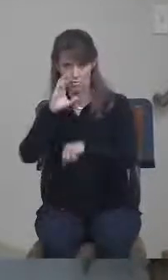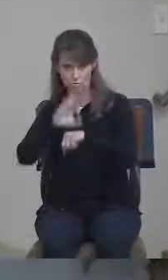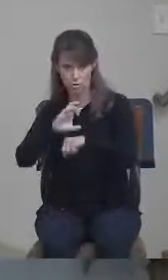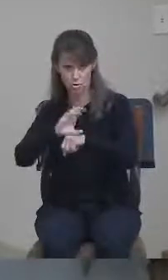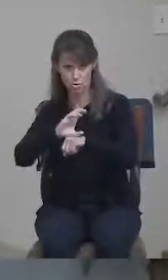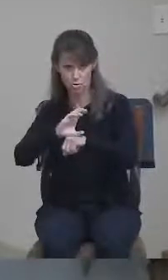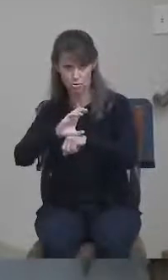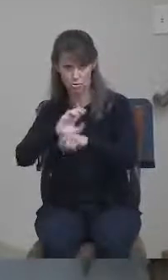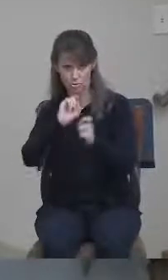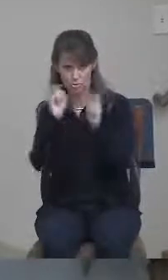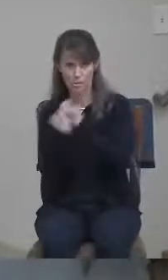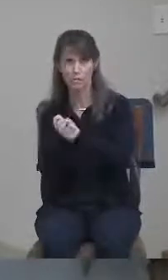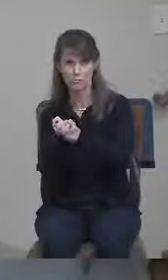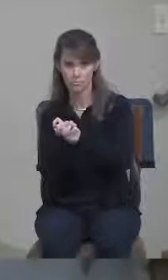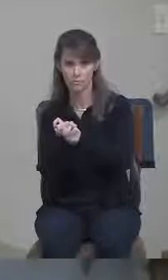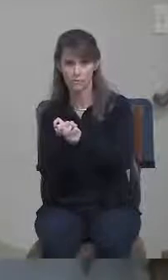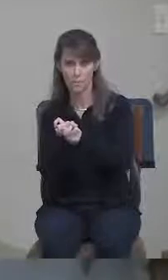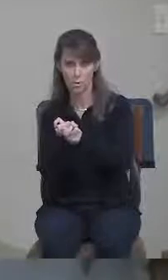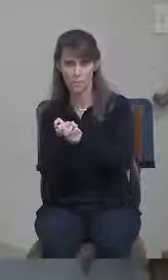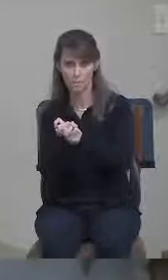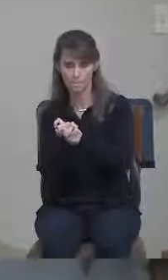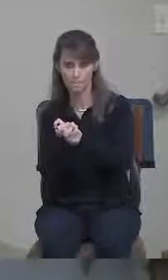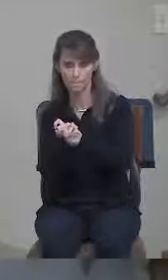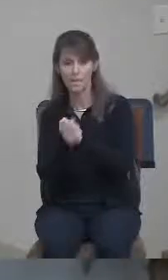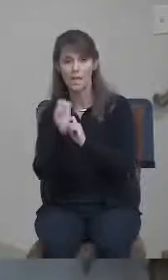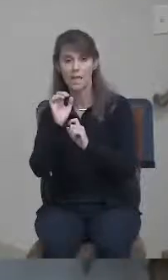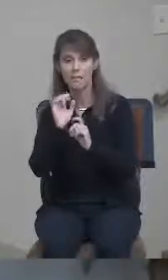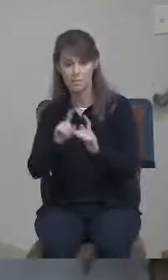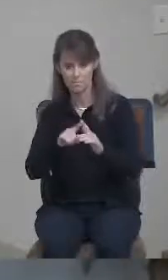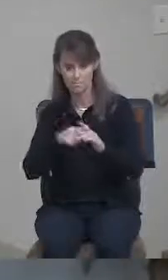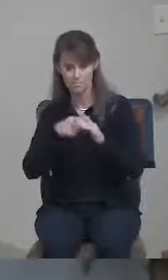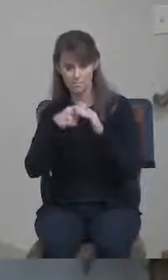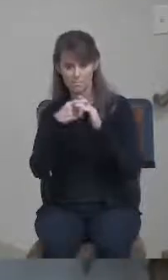a movement called the Reformation.